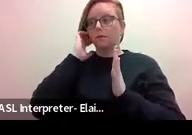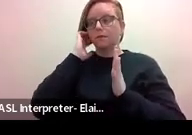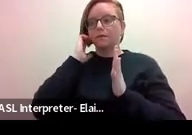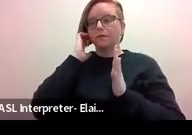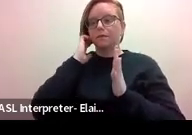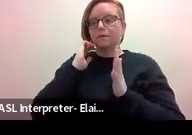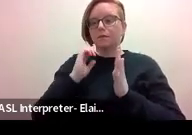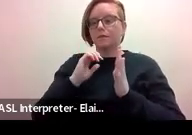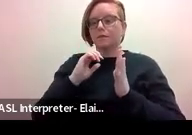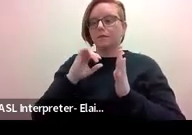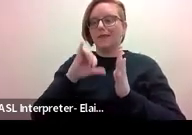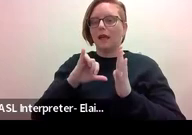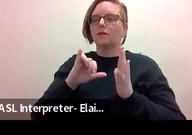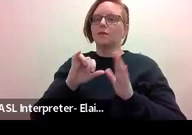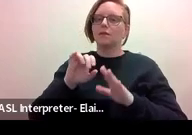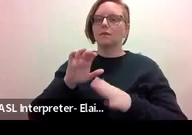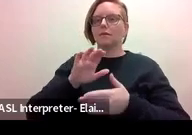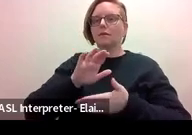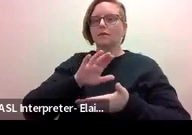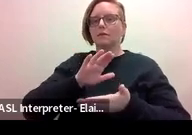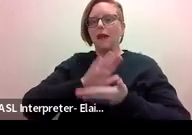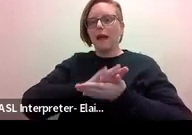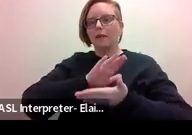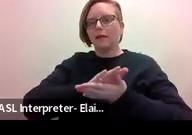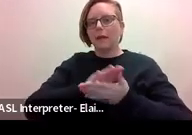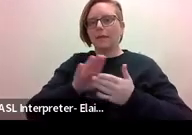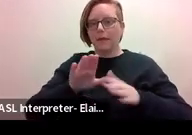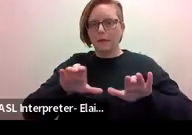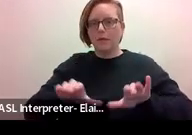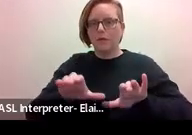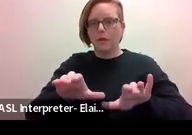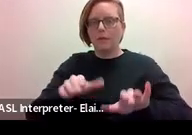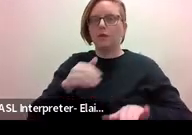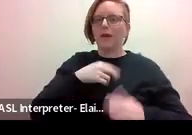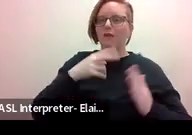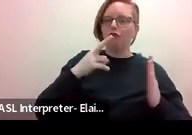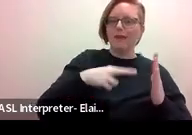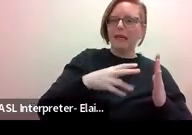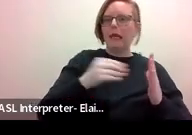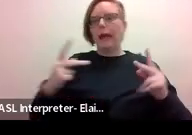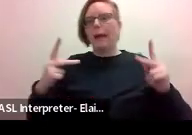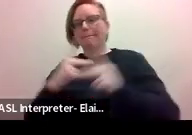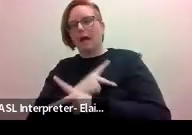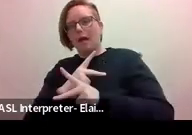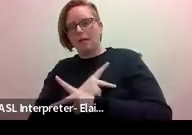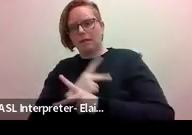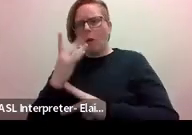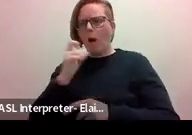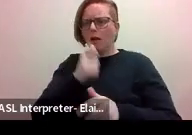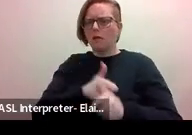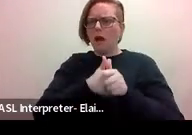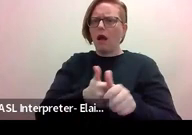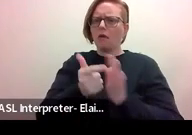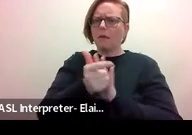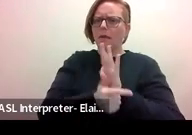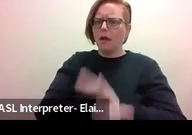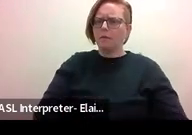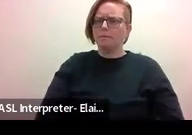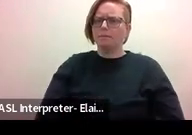academic performance, we've got reading and math listed. So why would that not be compliant?